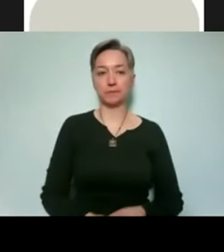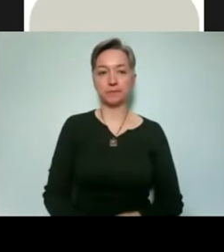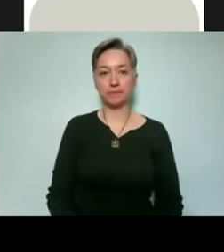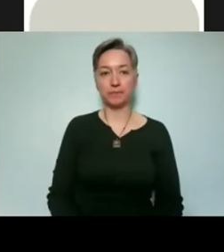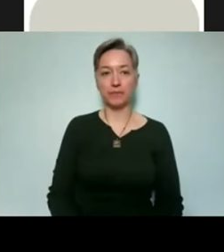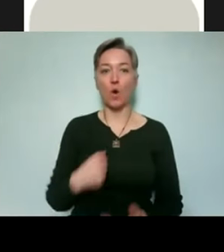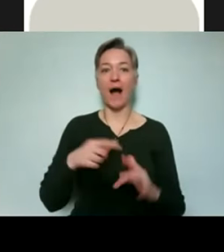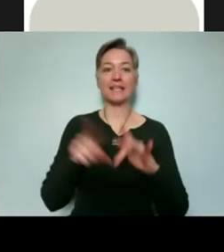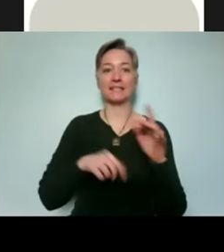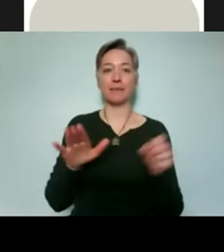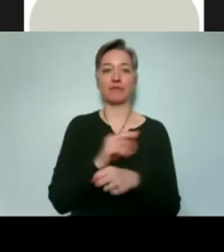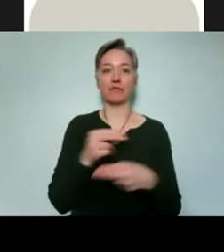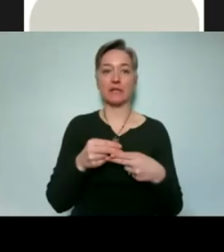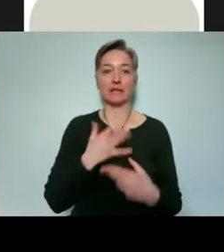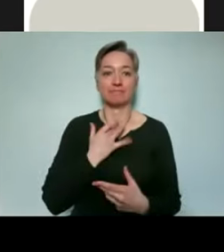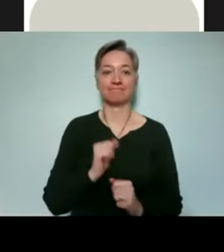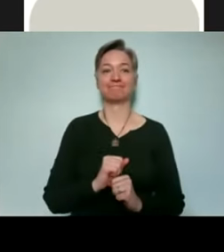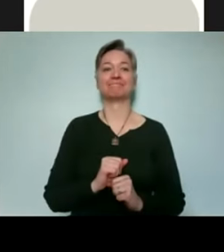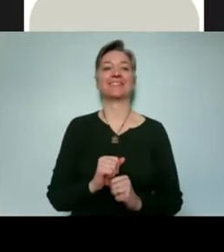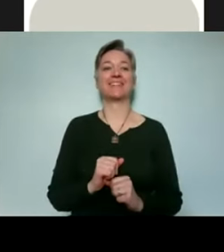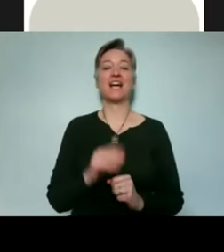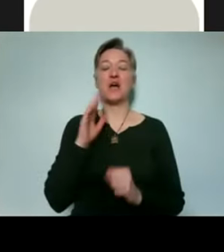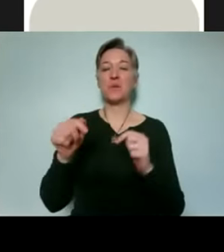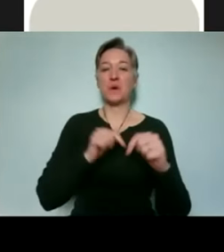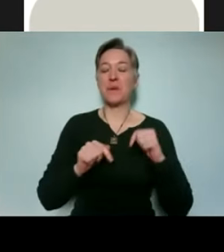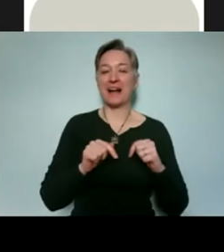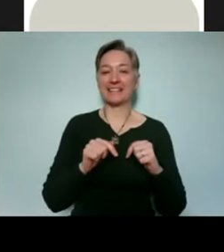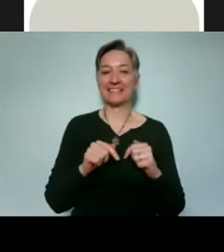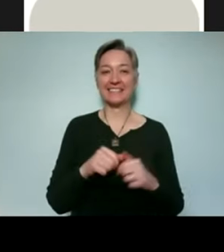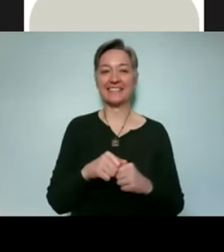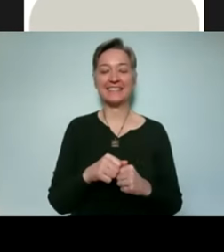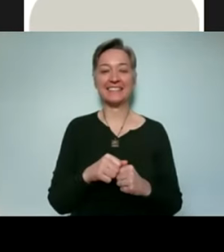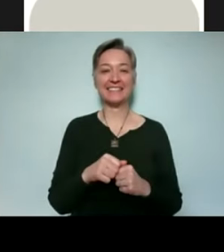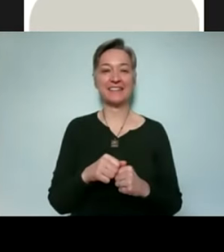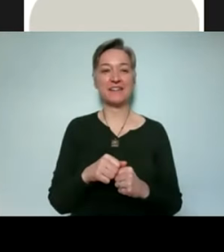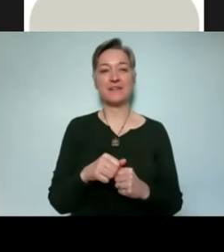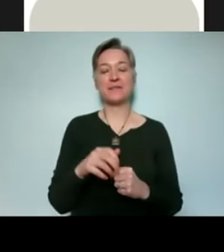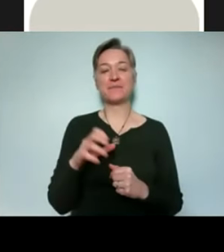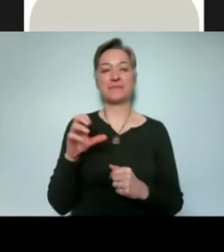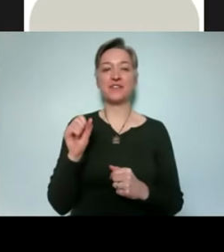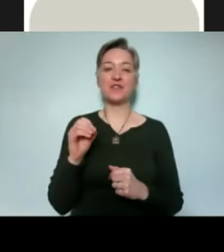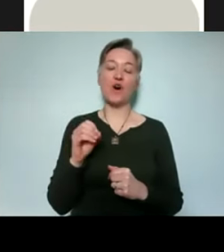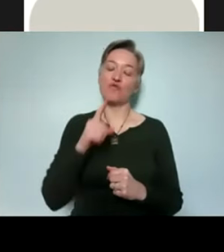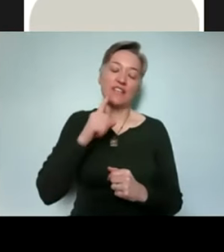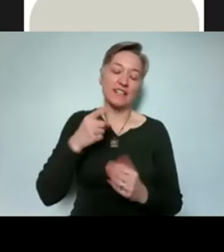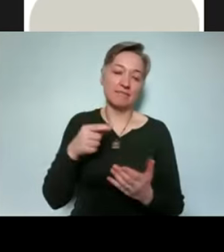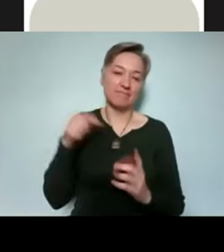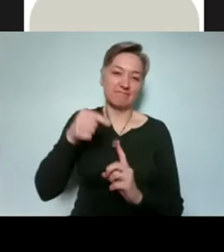I skipped a whole slide here. Okay, hey, we'll go back to the discussion. I'll show you the data. So basically, we found really